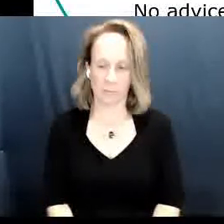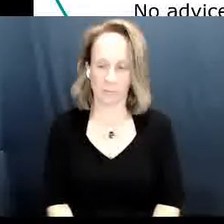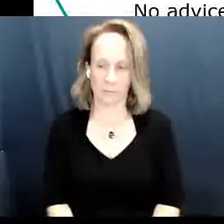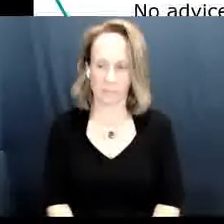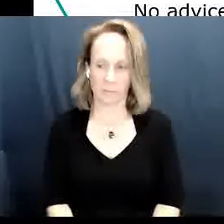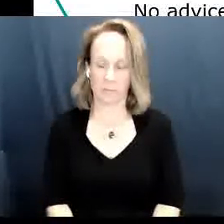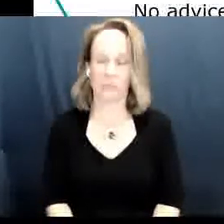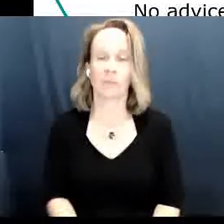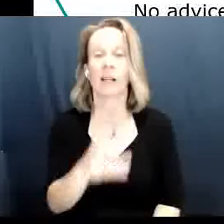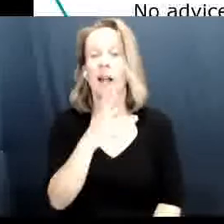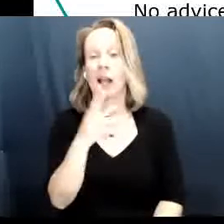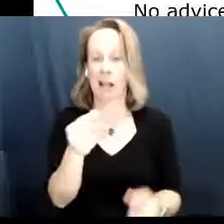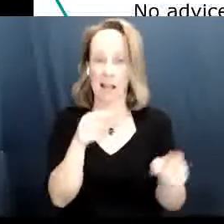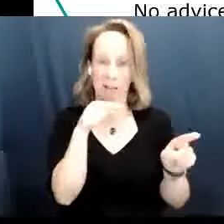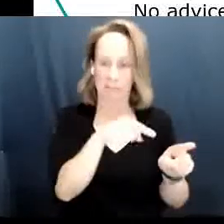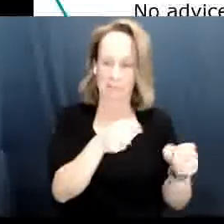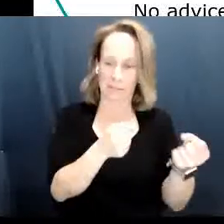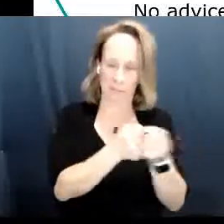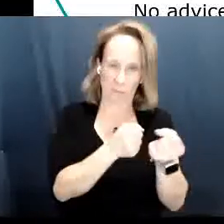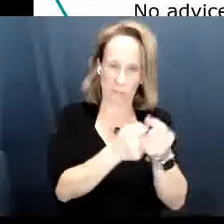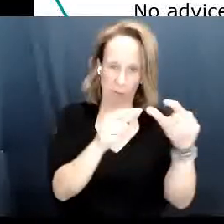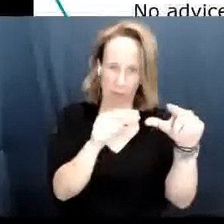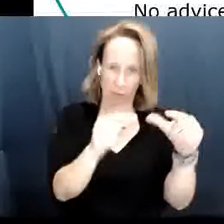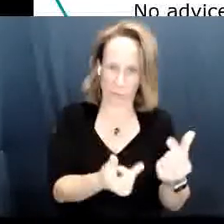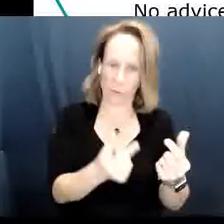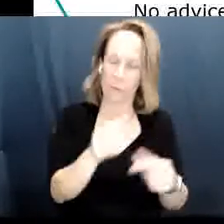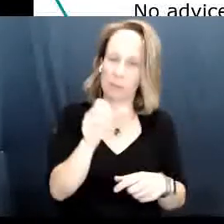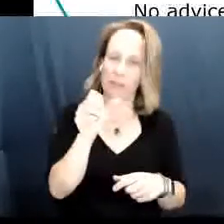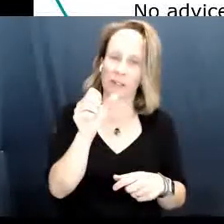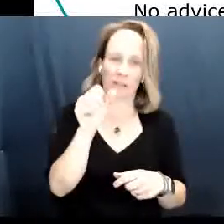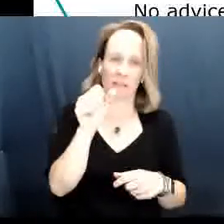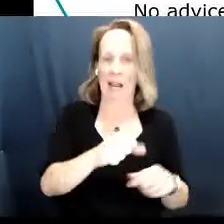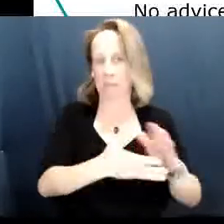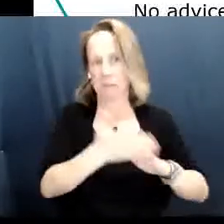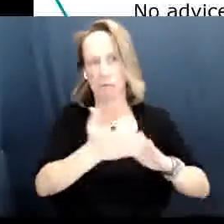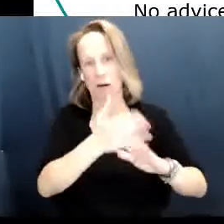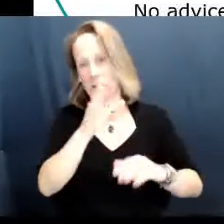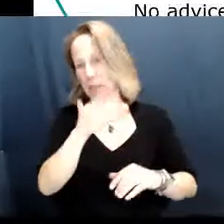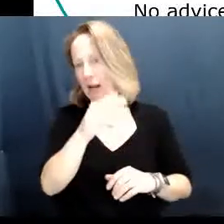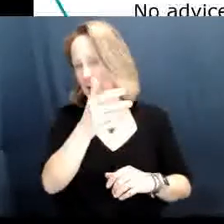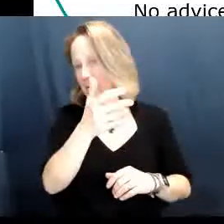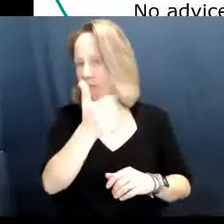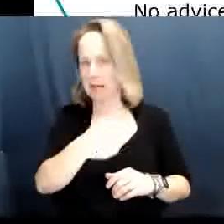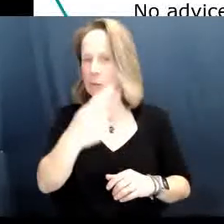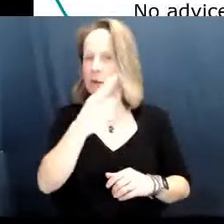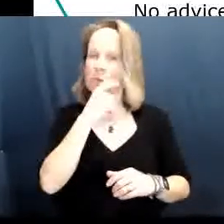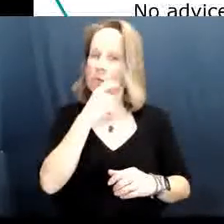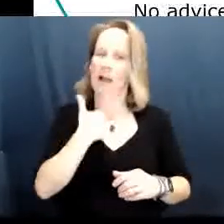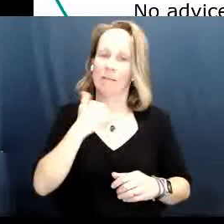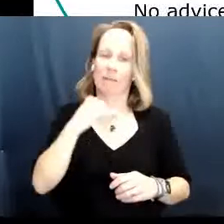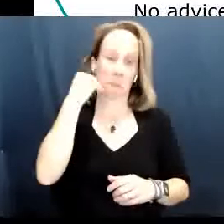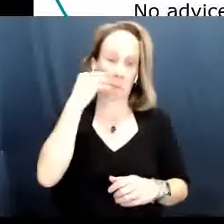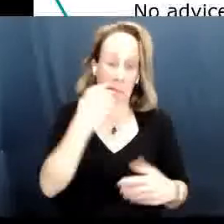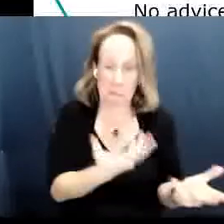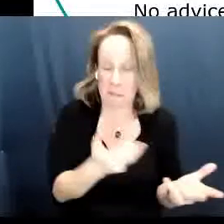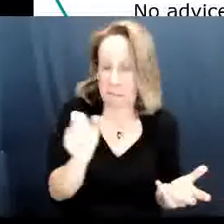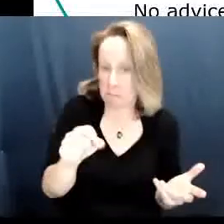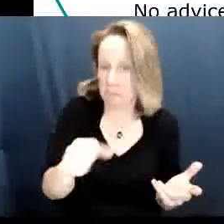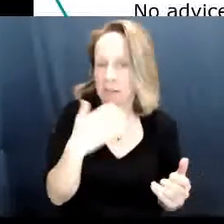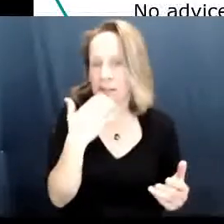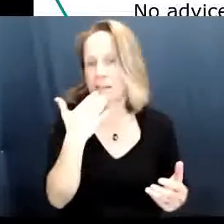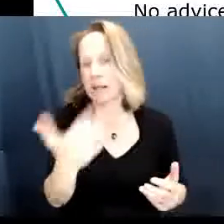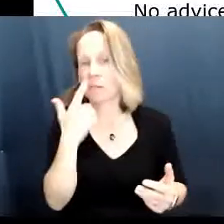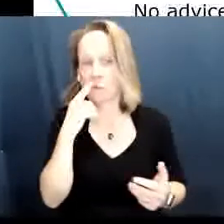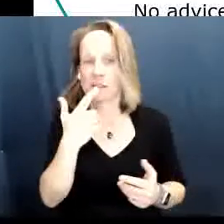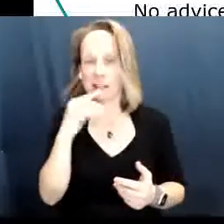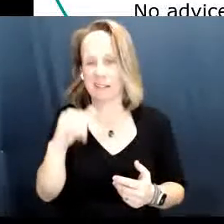Support groups can be led by clergy, coaches, others who have experienced groups. Thank you so much. Yeah, thanks for voicing that. Okay, you all pretty